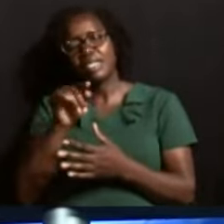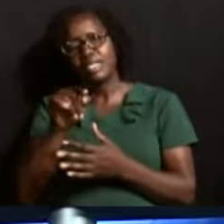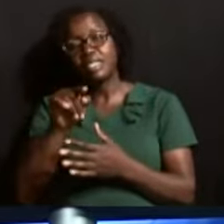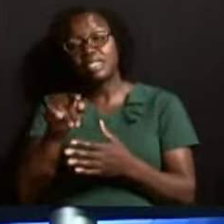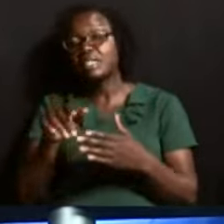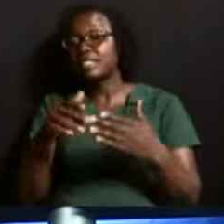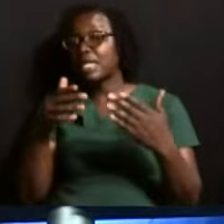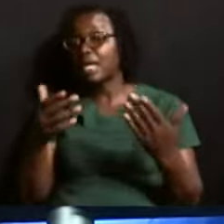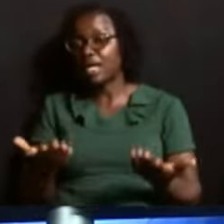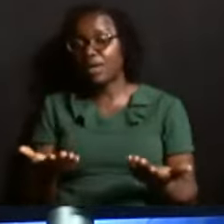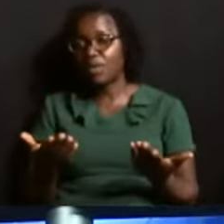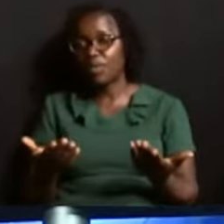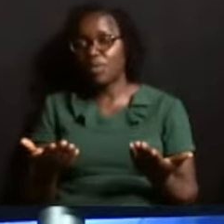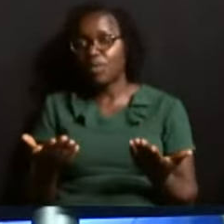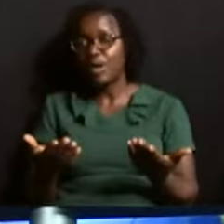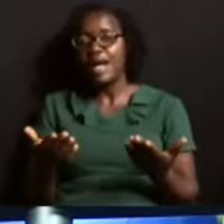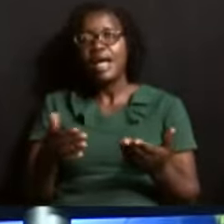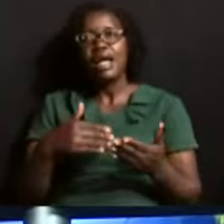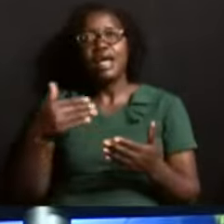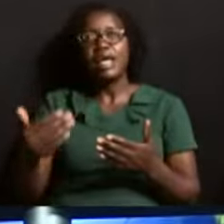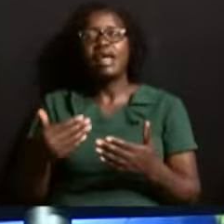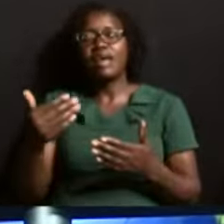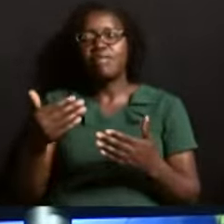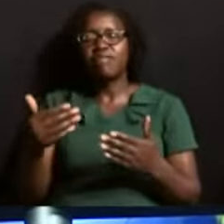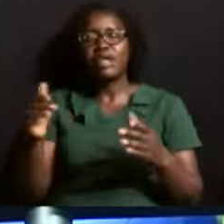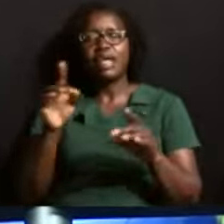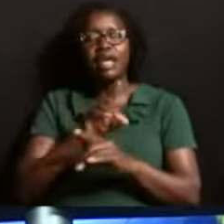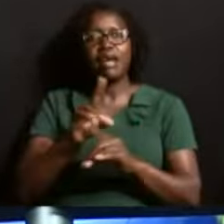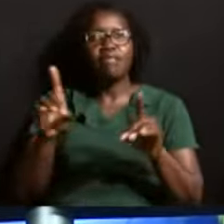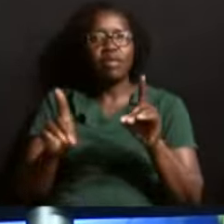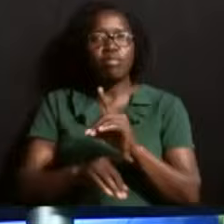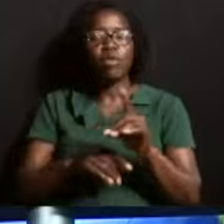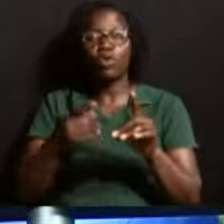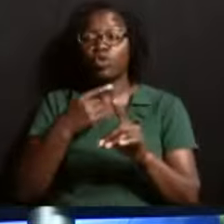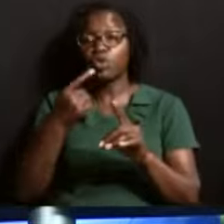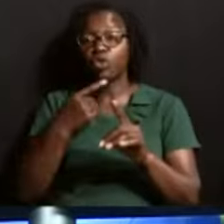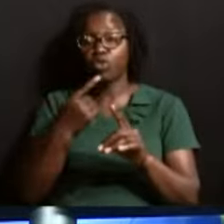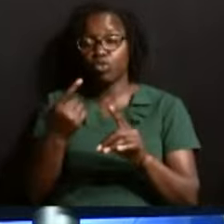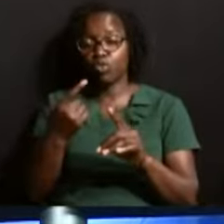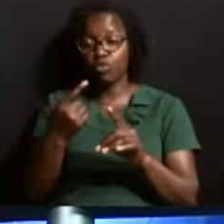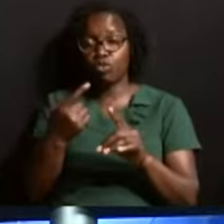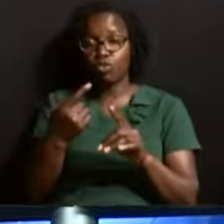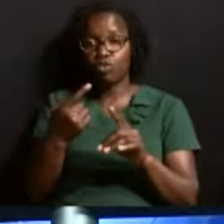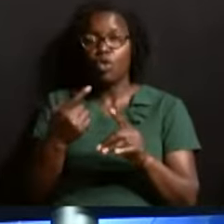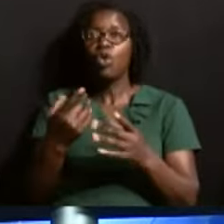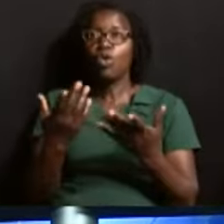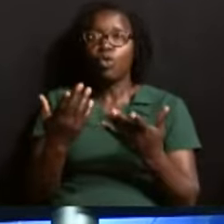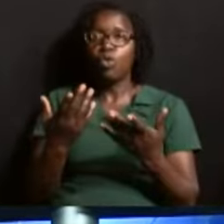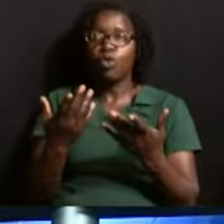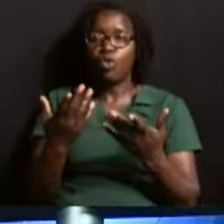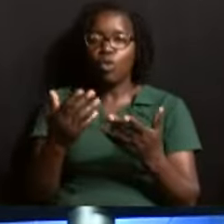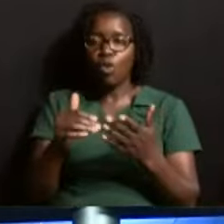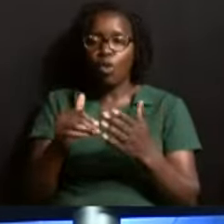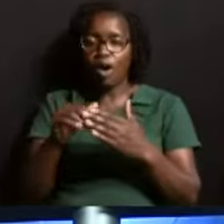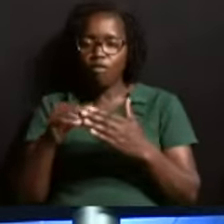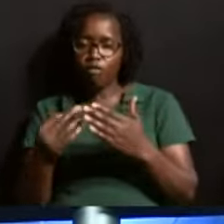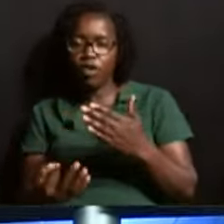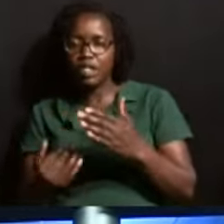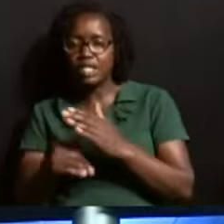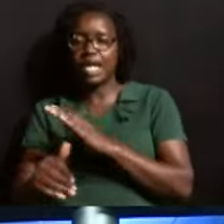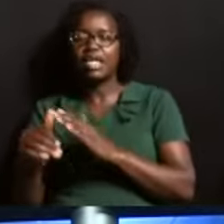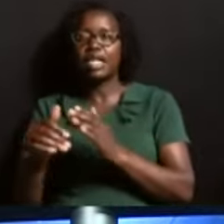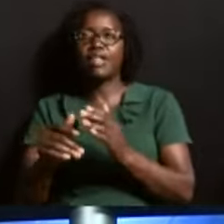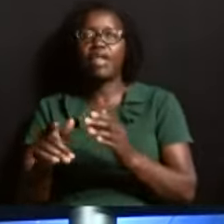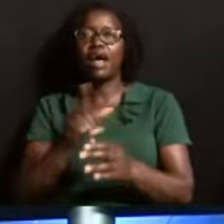how everybody who subscribes to the Lordship of Jesus Christ